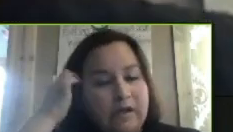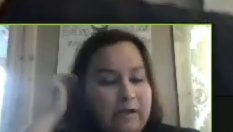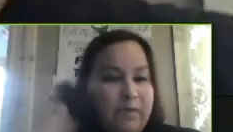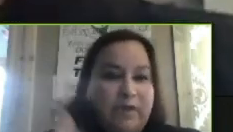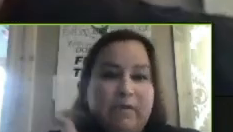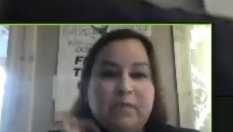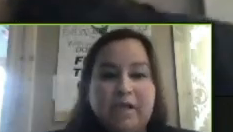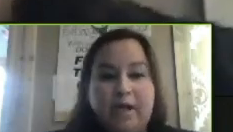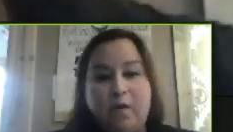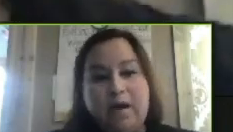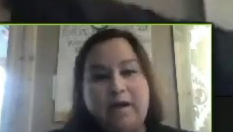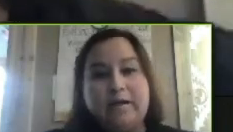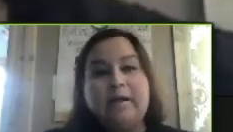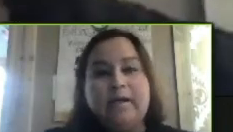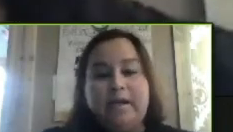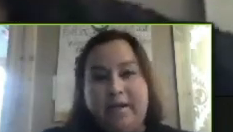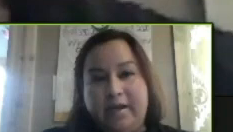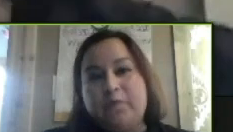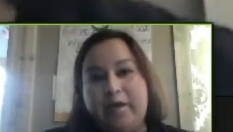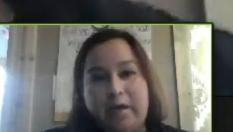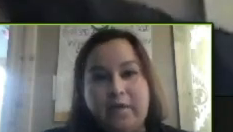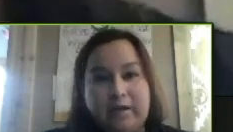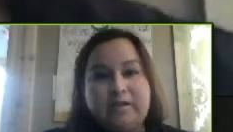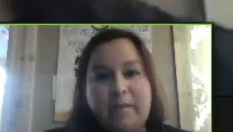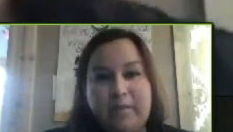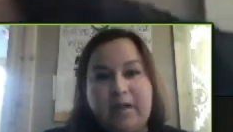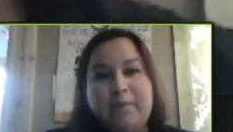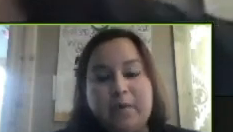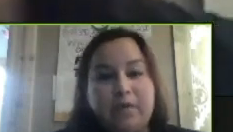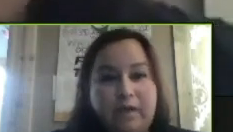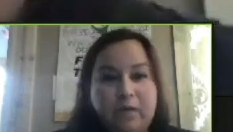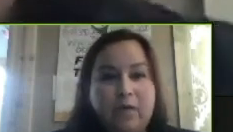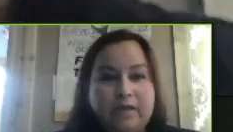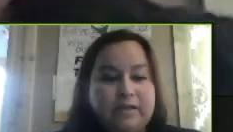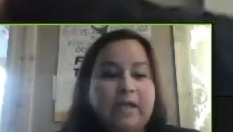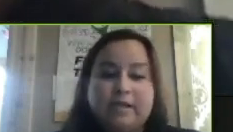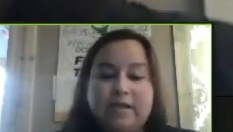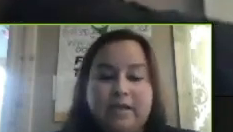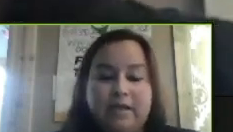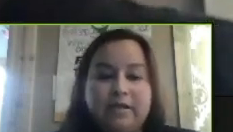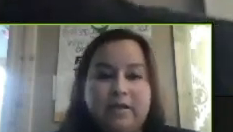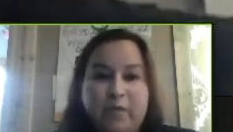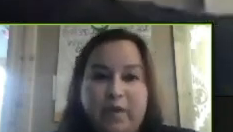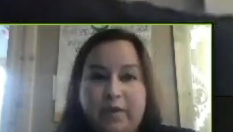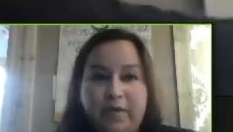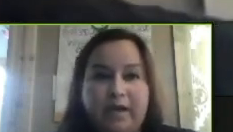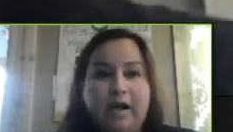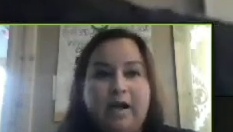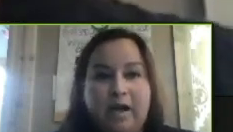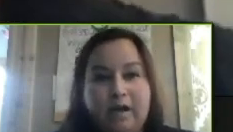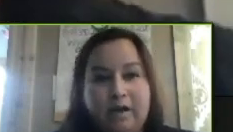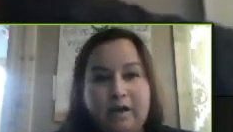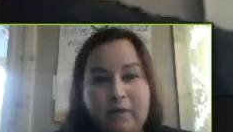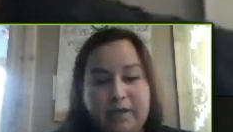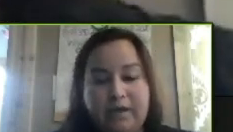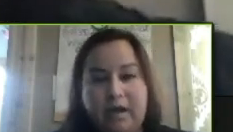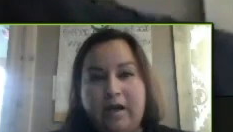los motivamos a que lo hagan y que nos pueden ayudar de esta manera preguntando si nos pueden ayudar